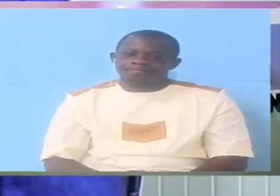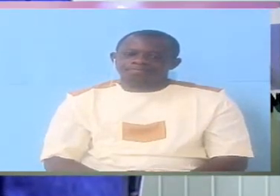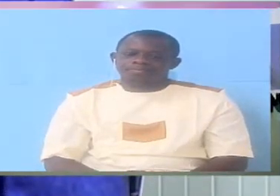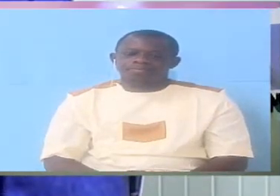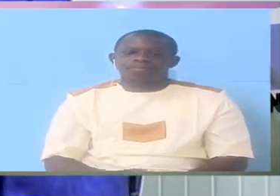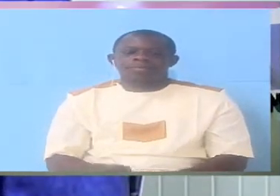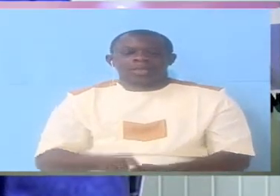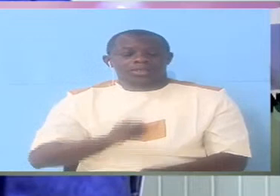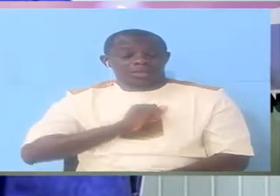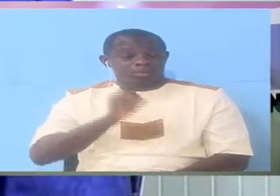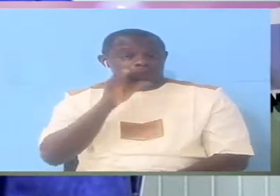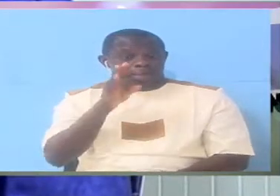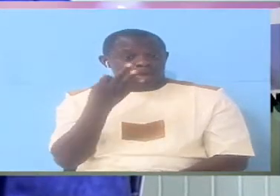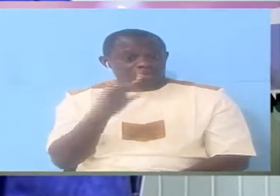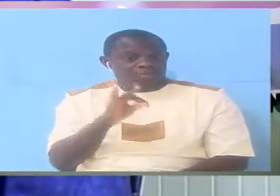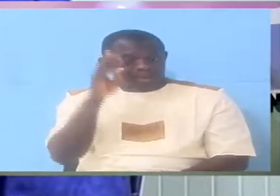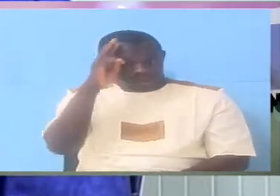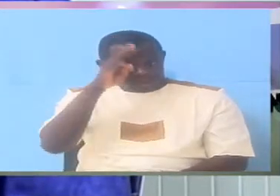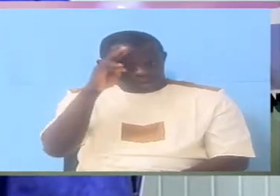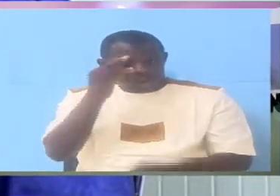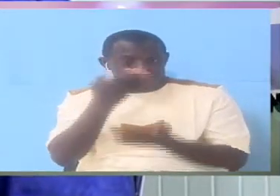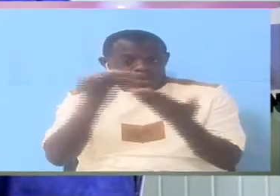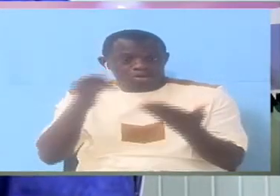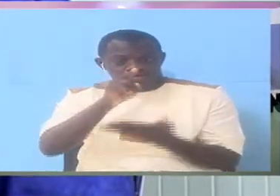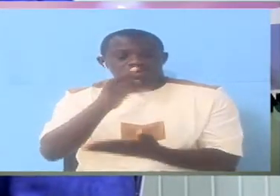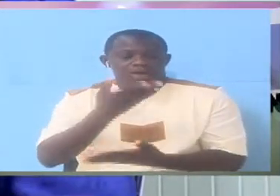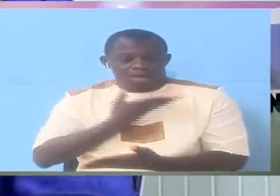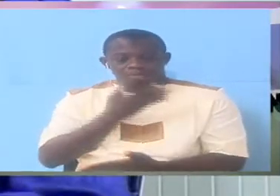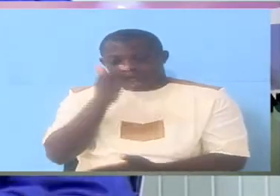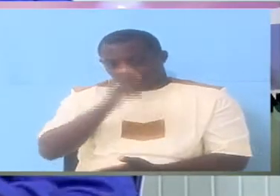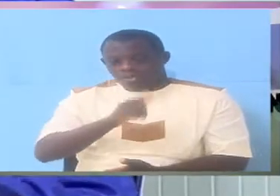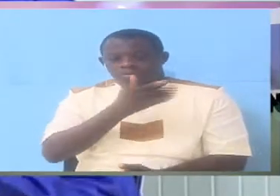He said, well, the reason why you had access to leave,